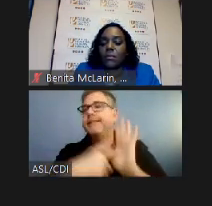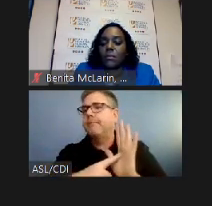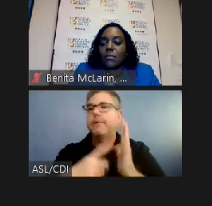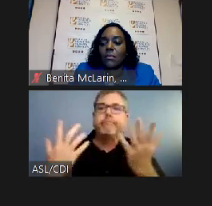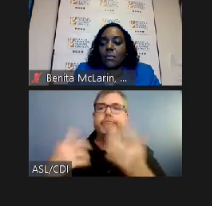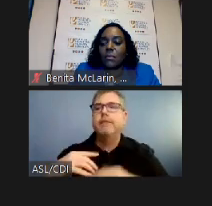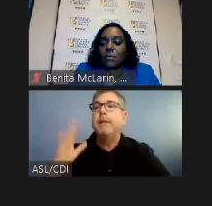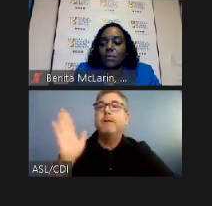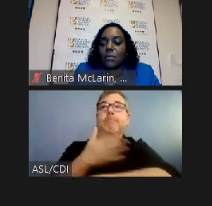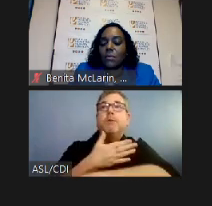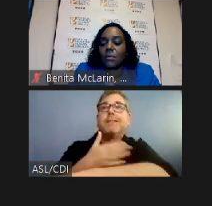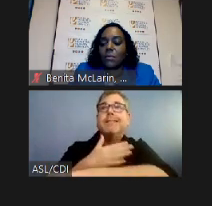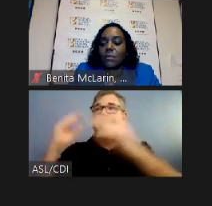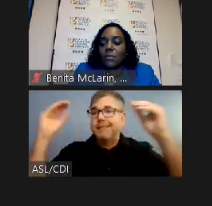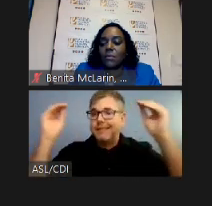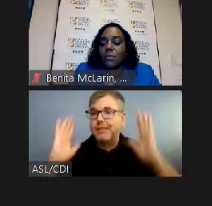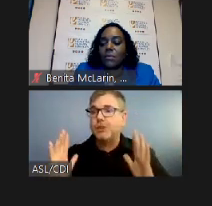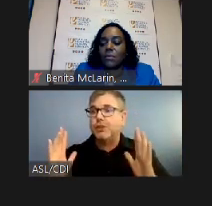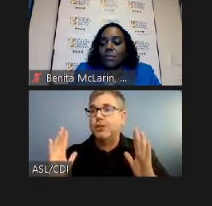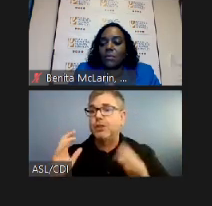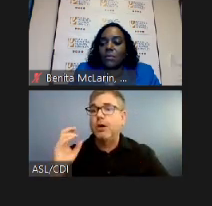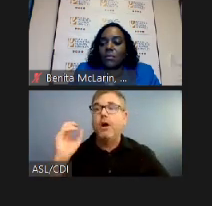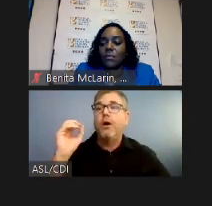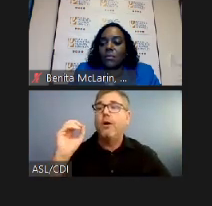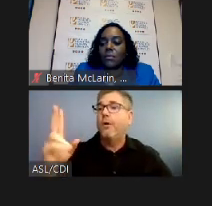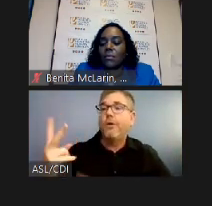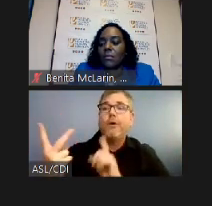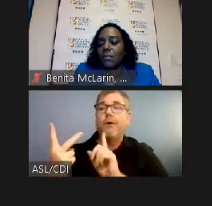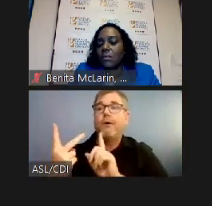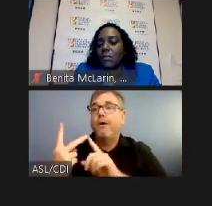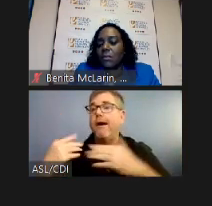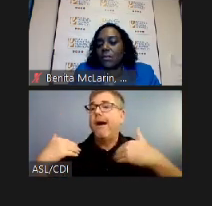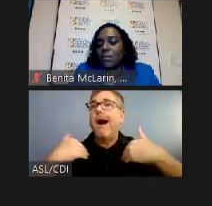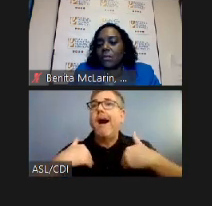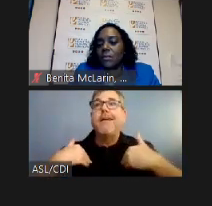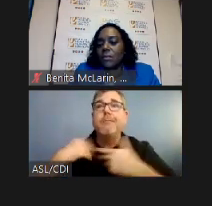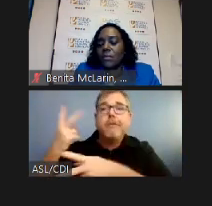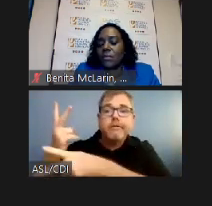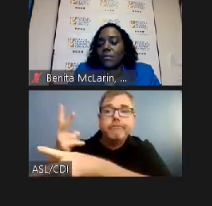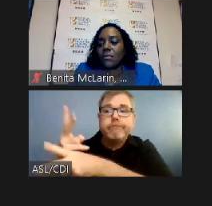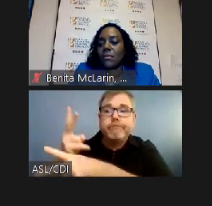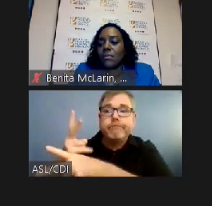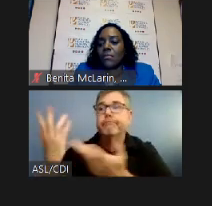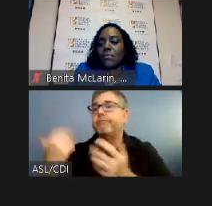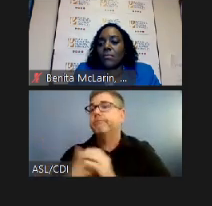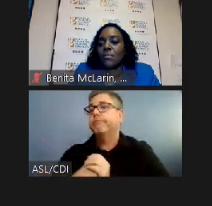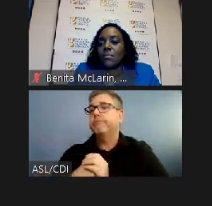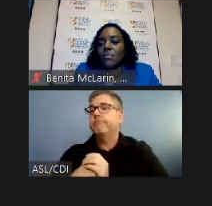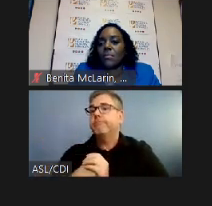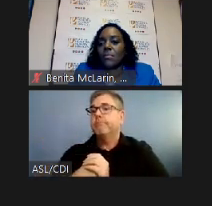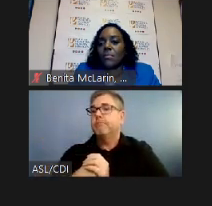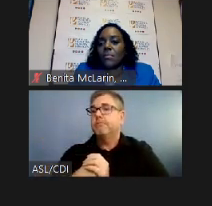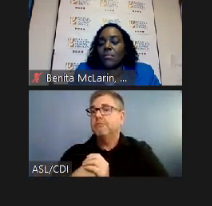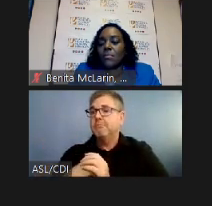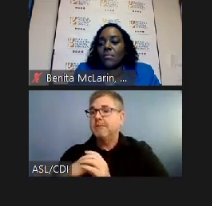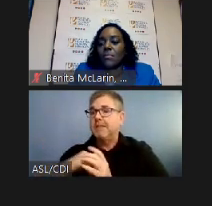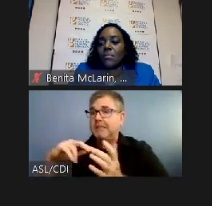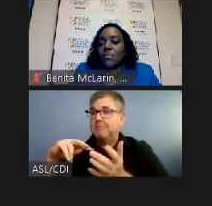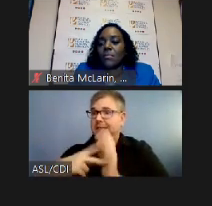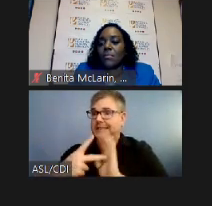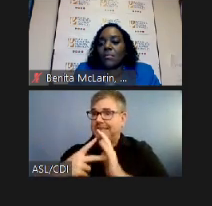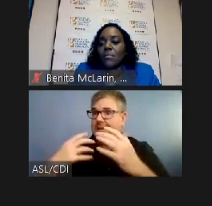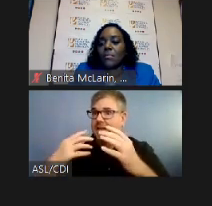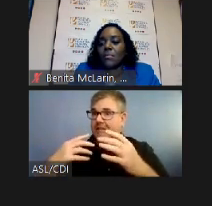veterinarians, independent contractors, and others, should we then assume, if they're healthy, that then they would take into consideration